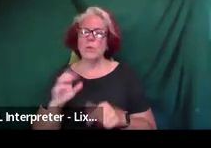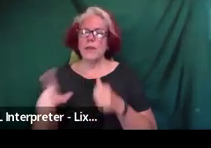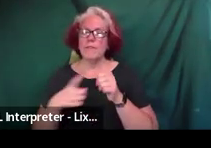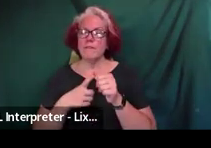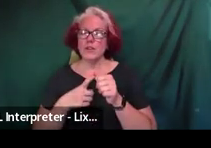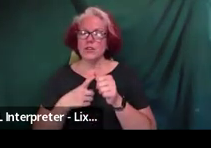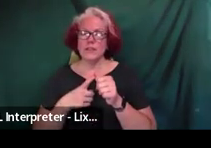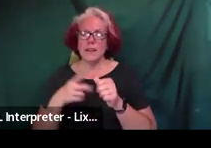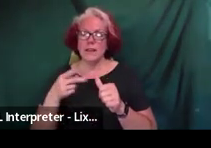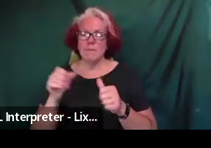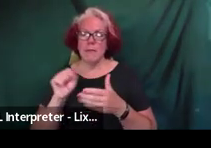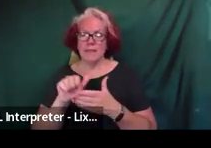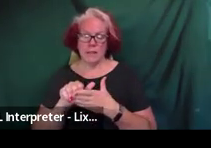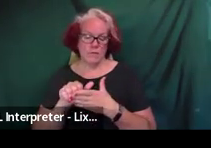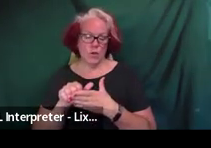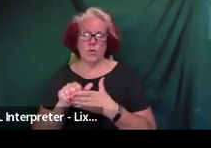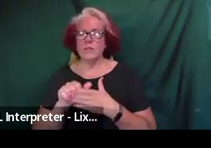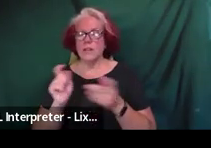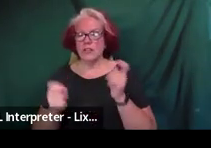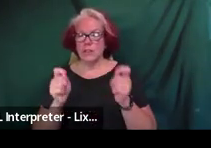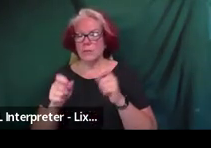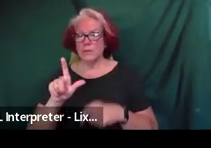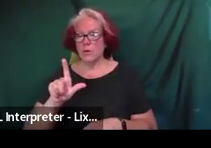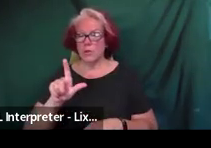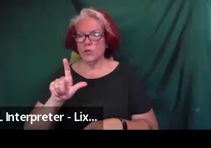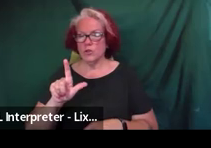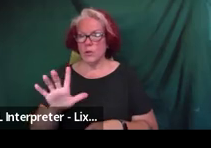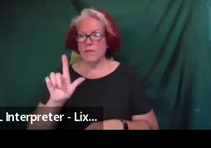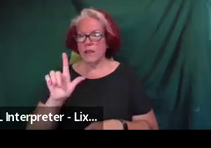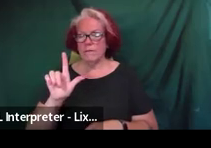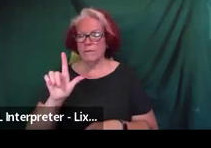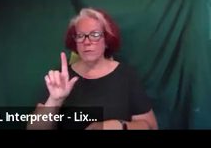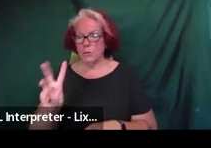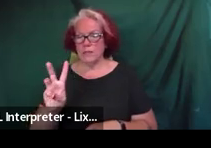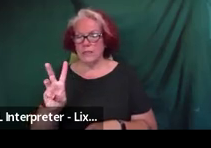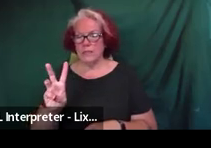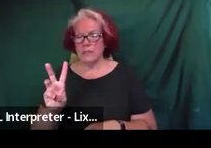those adjustments for 25-26 back in December.